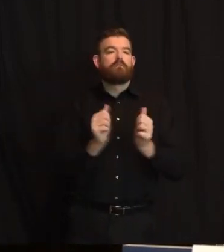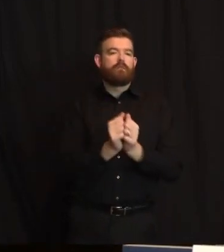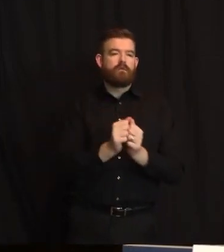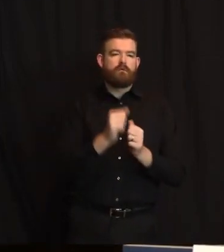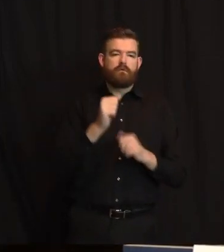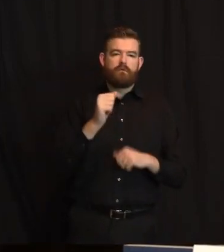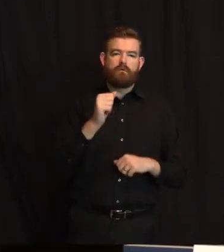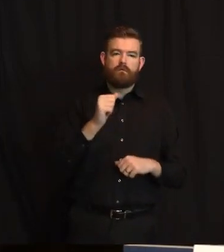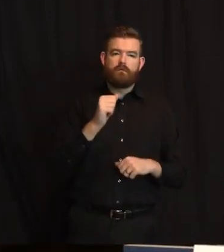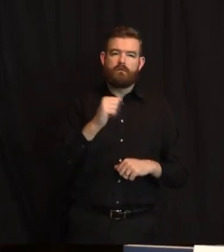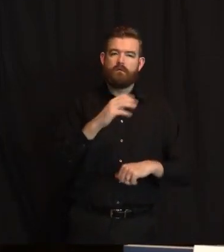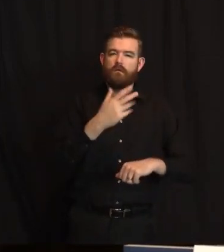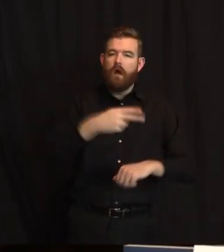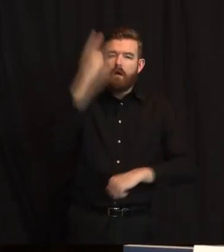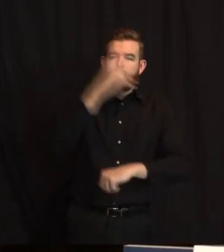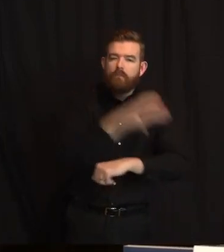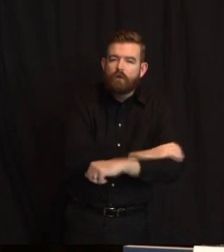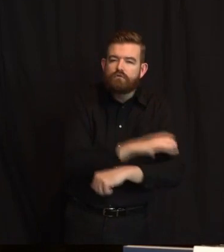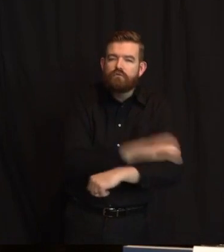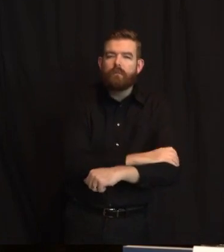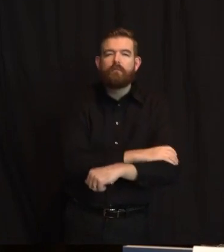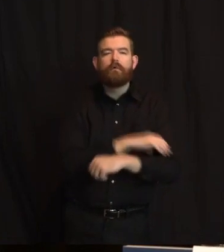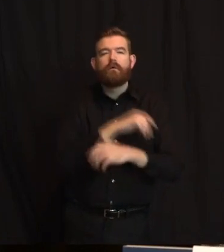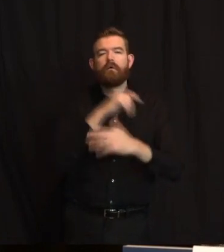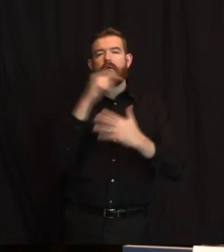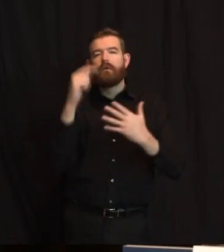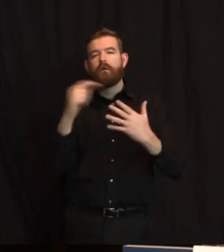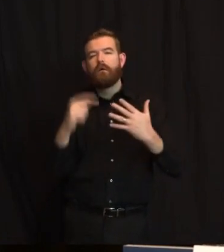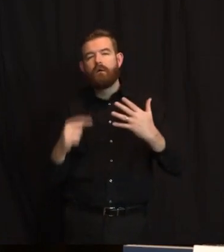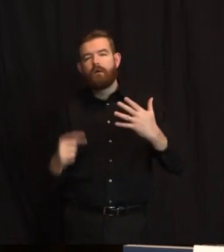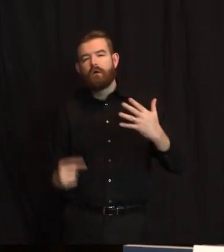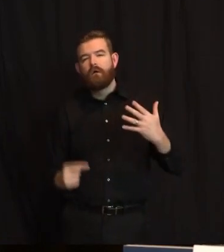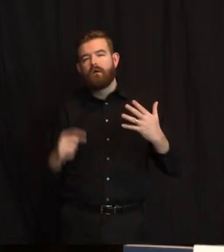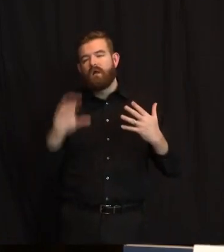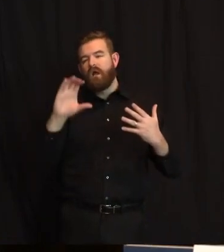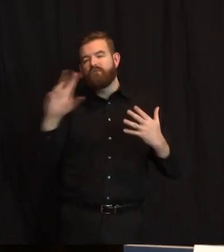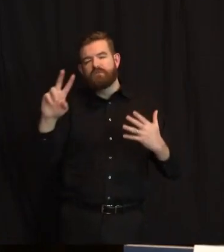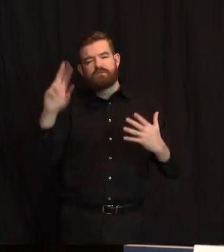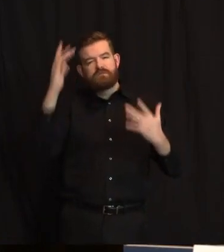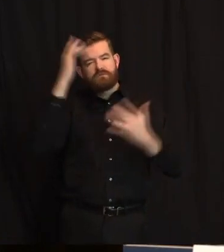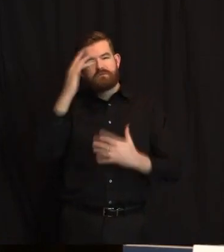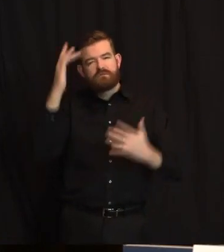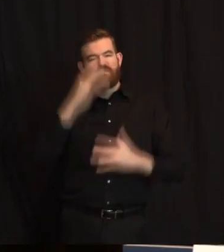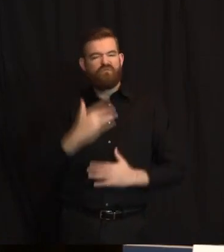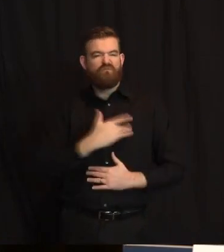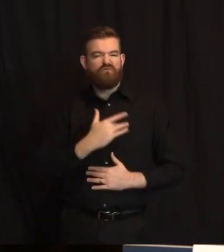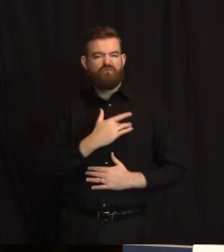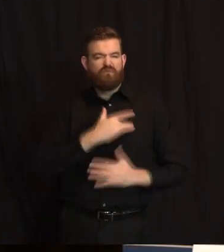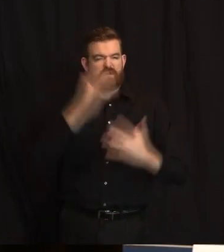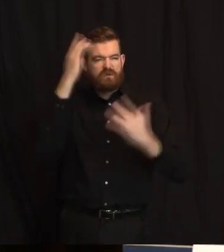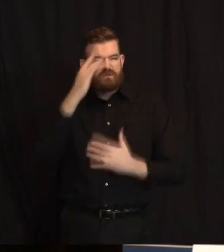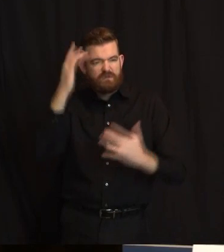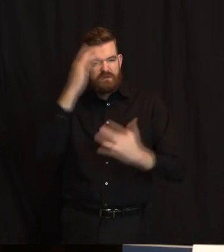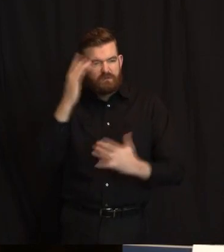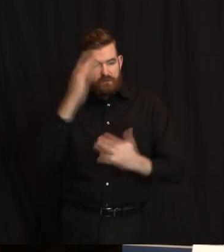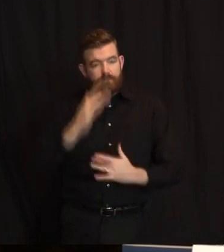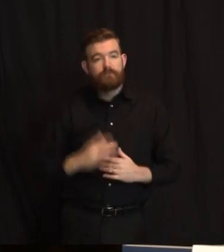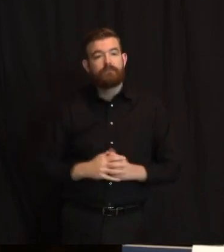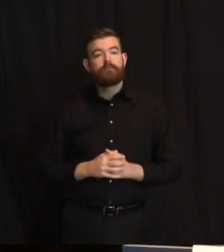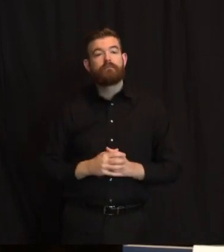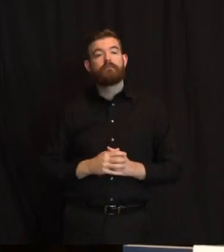cardiovascular disease. So hypertension obviously is very common in the country, but we don't have an exact breakdown of how many people had, let's